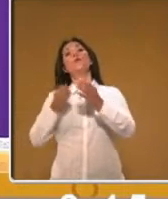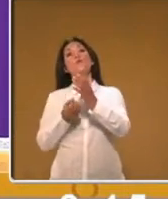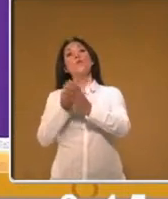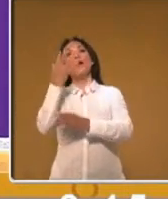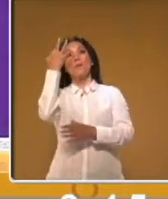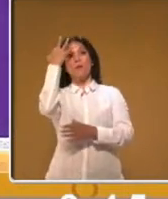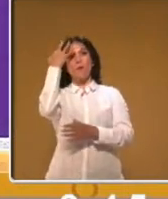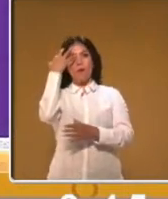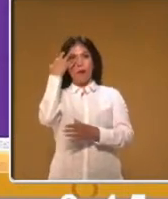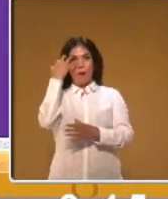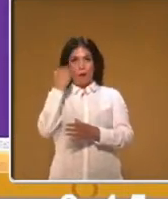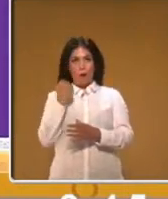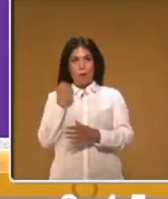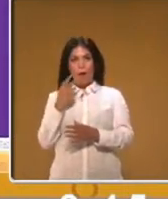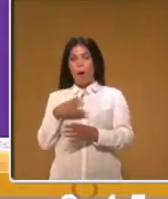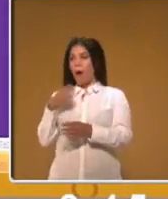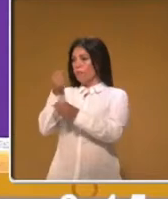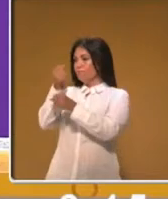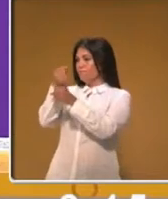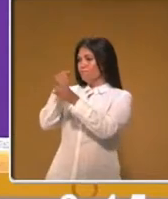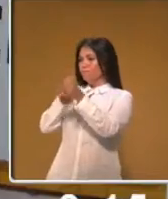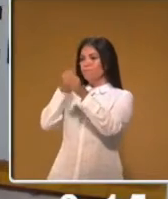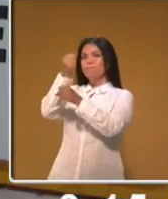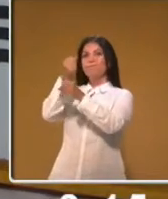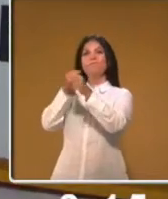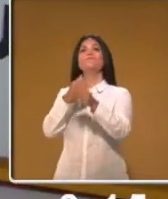practicing English 3.